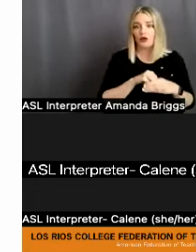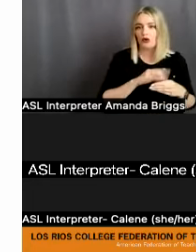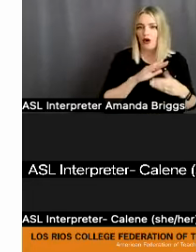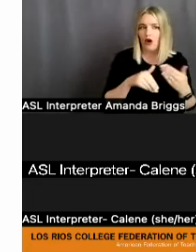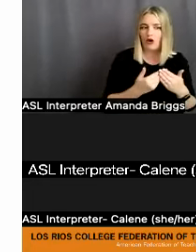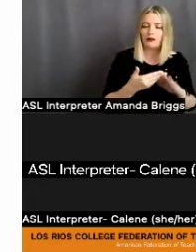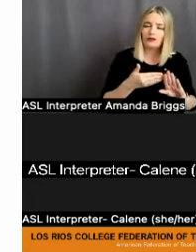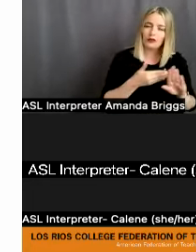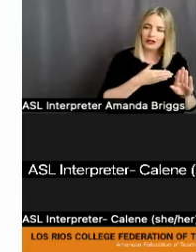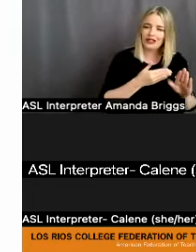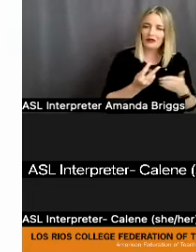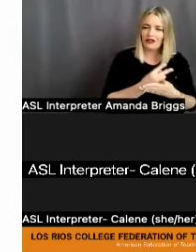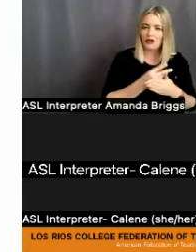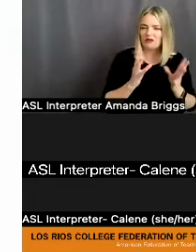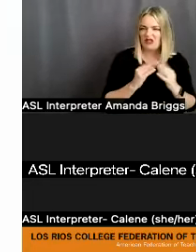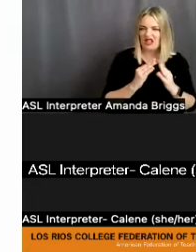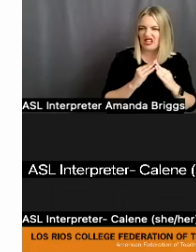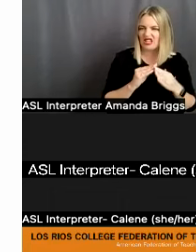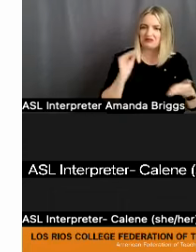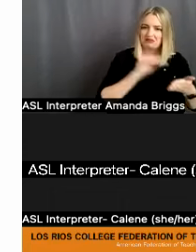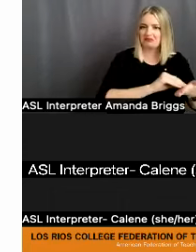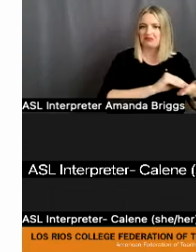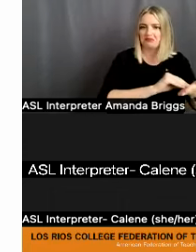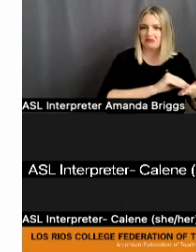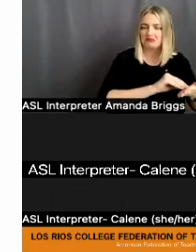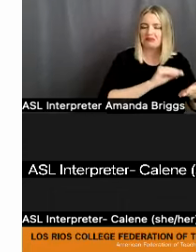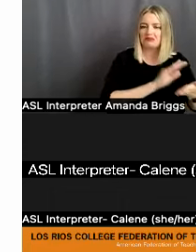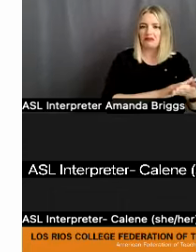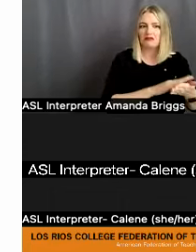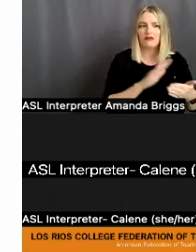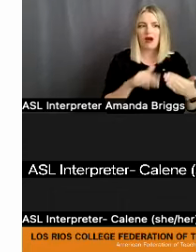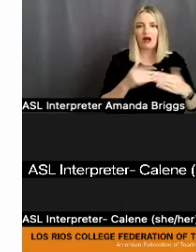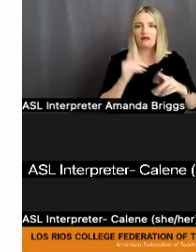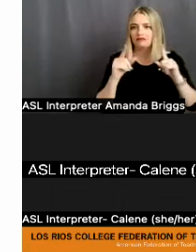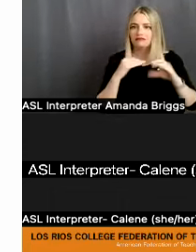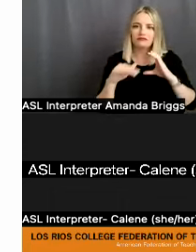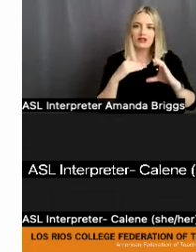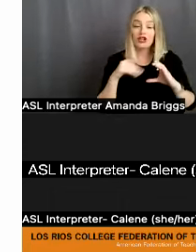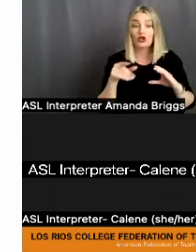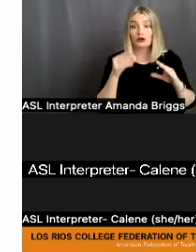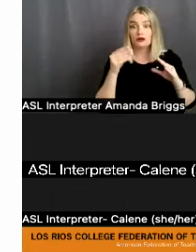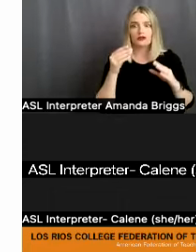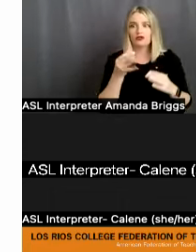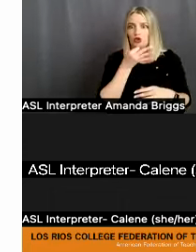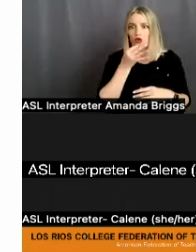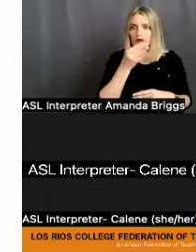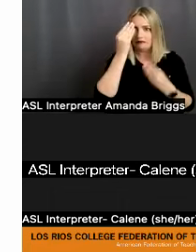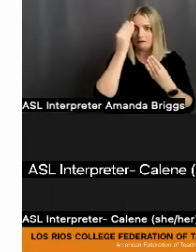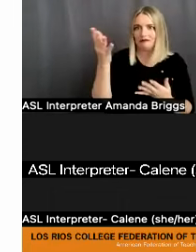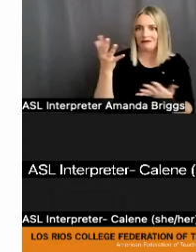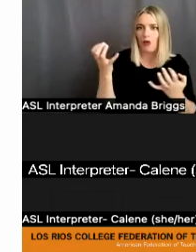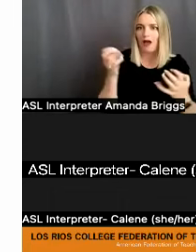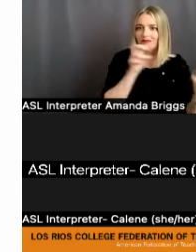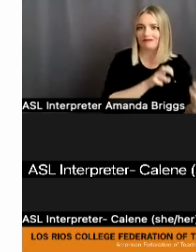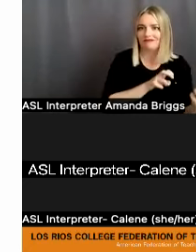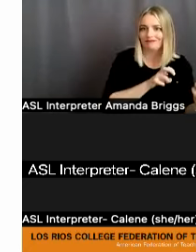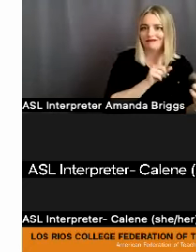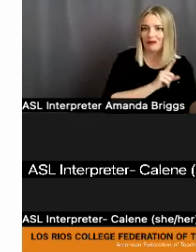pre-review meetings or pre-review communications. So you would need to communicate this right away. This is stuff that